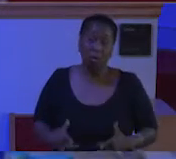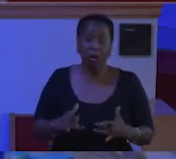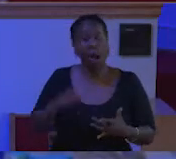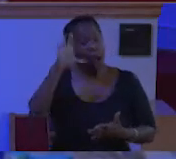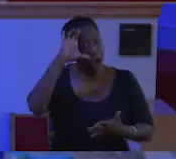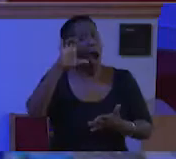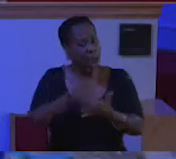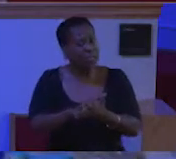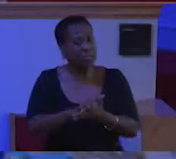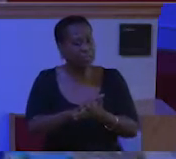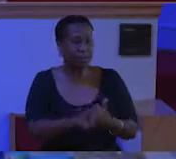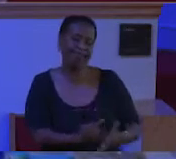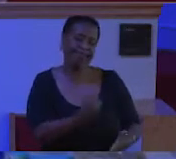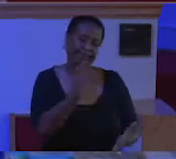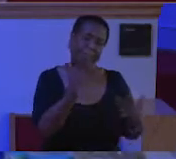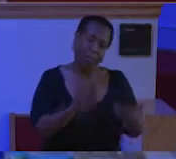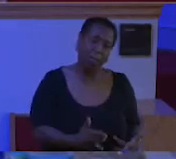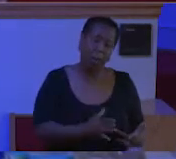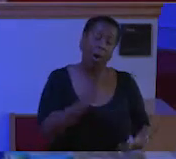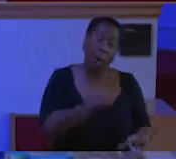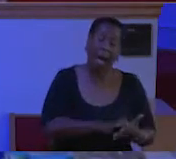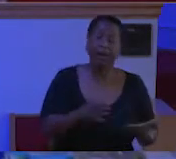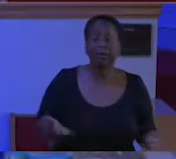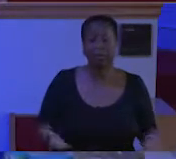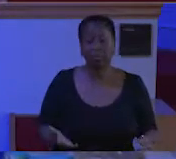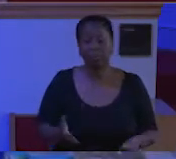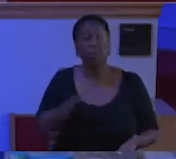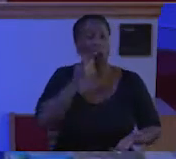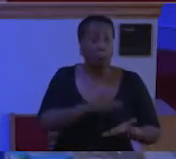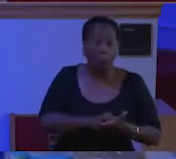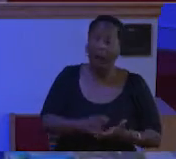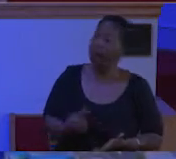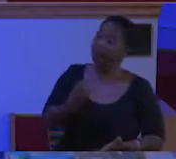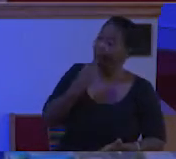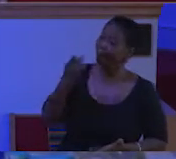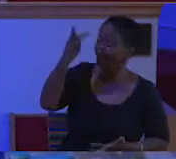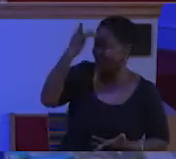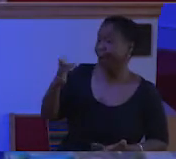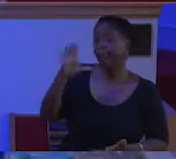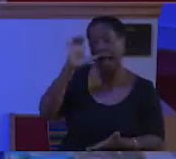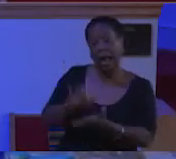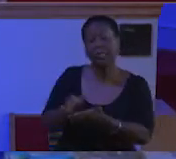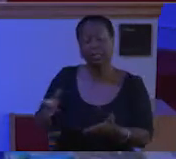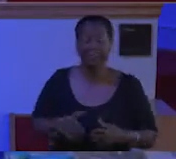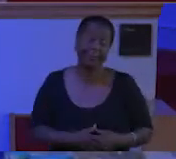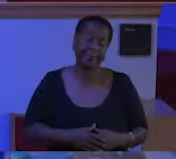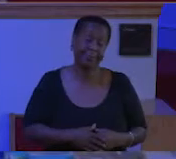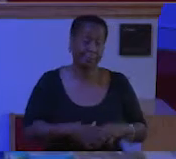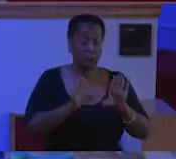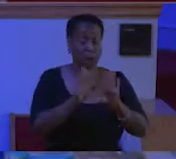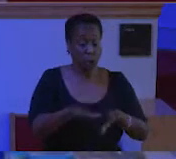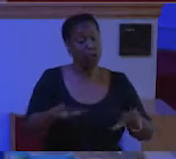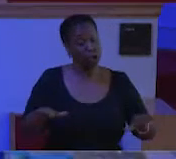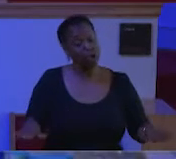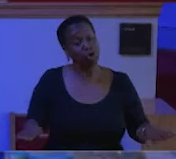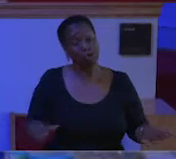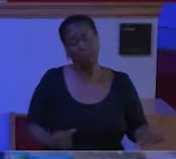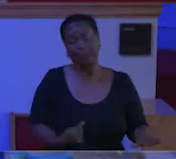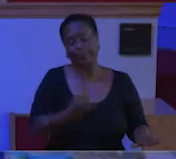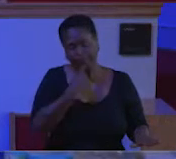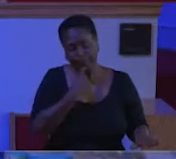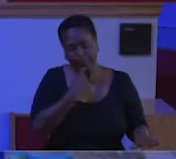Husbands disappoint wives. Wives disappoint husbands. Children